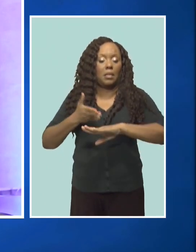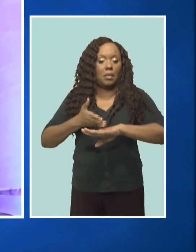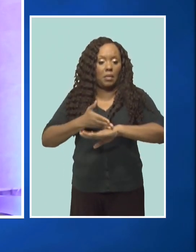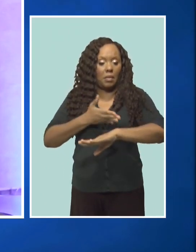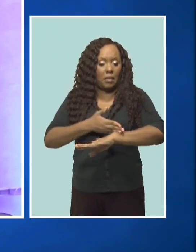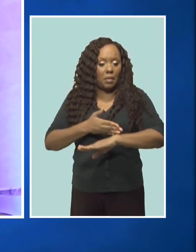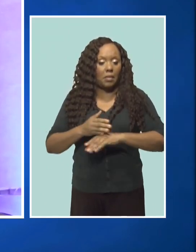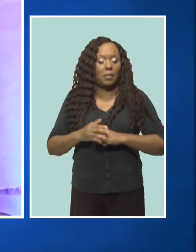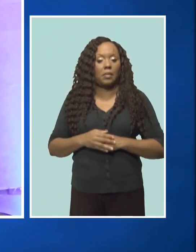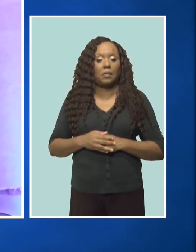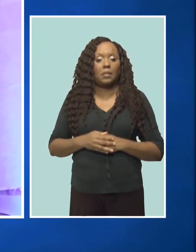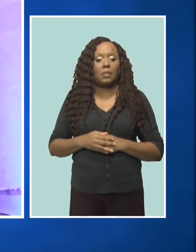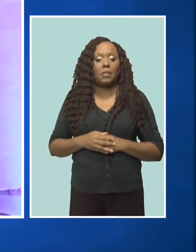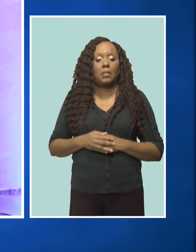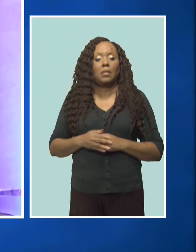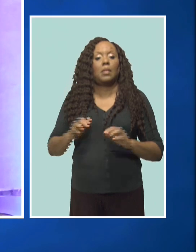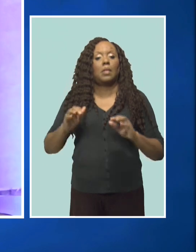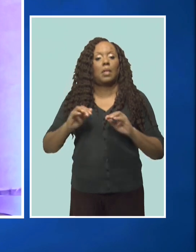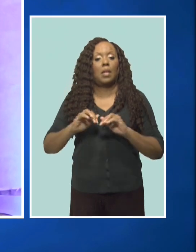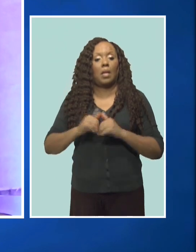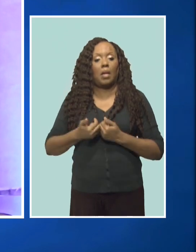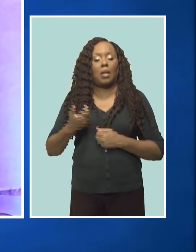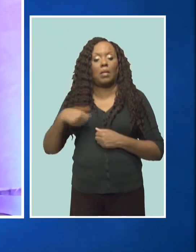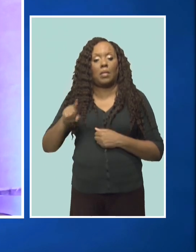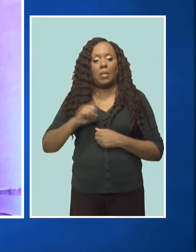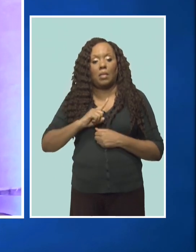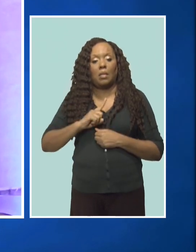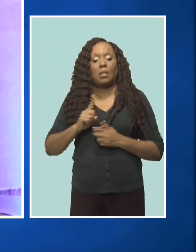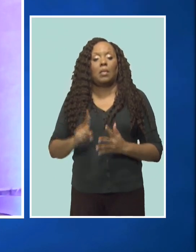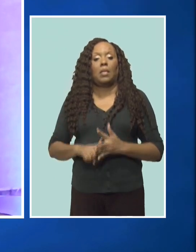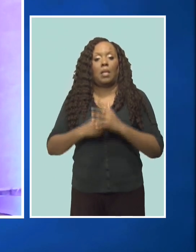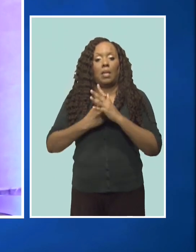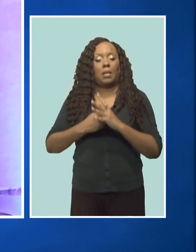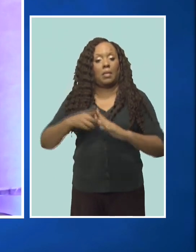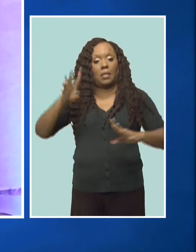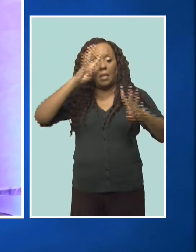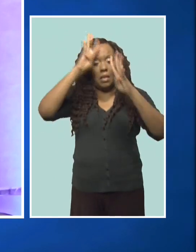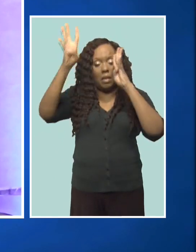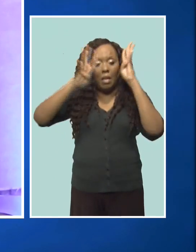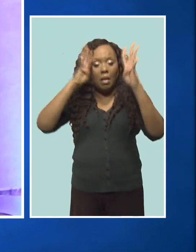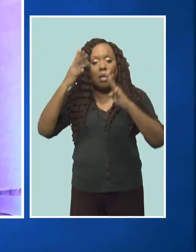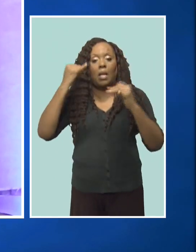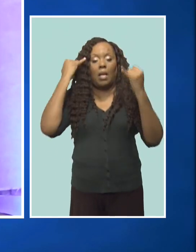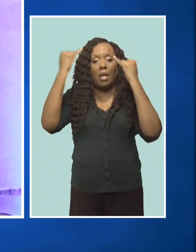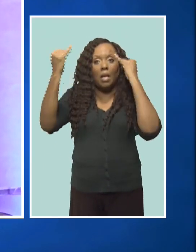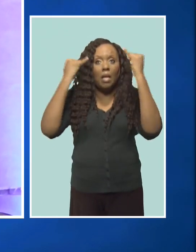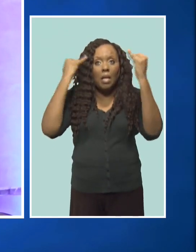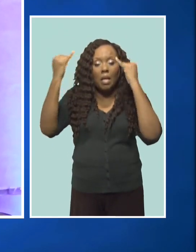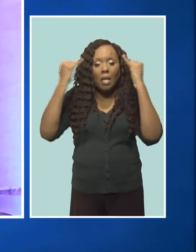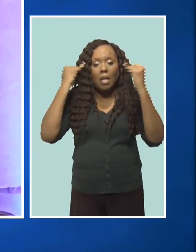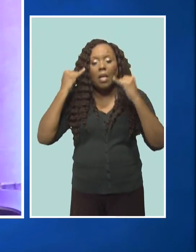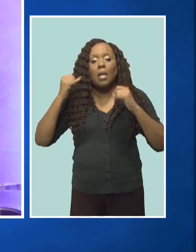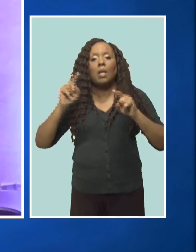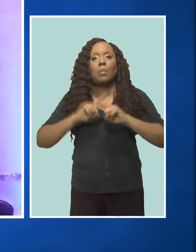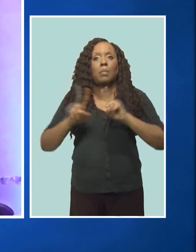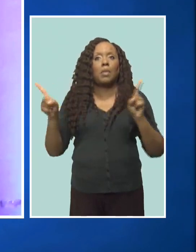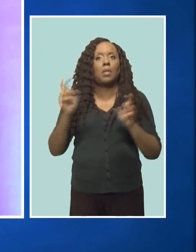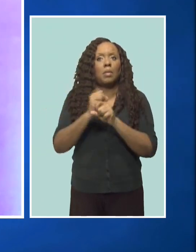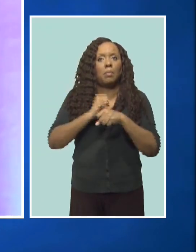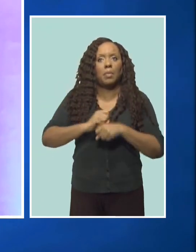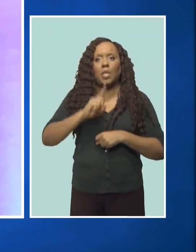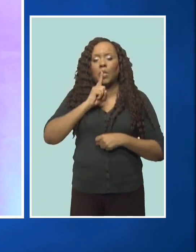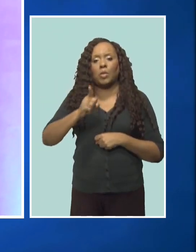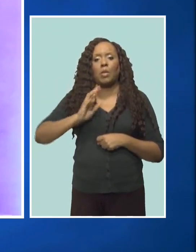do we introduce innovation while preserving and the uniqueness of